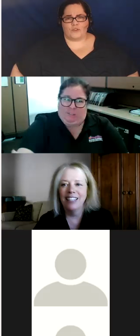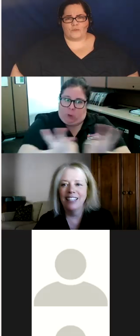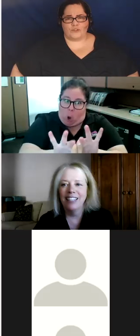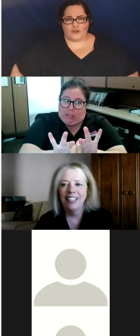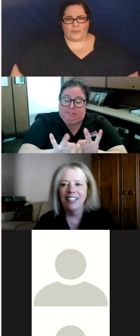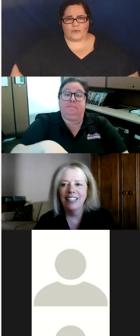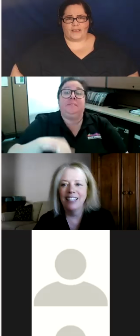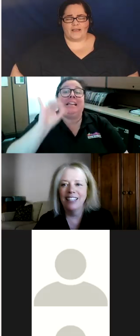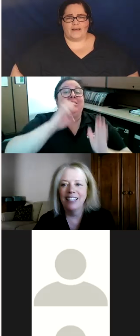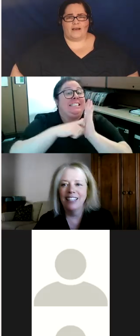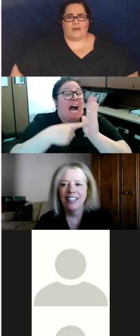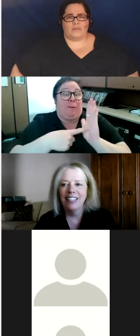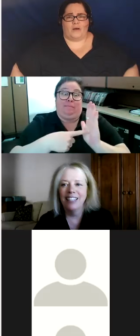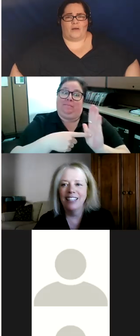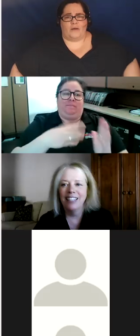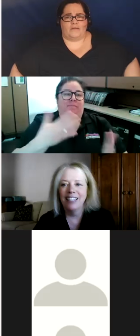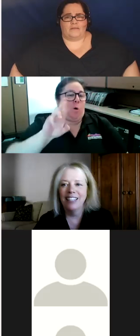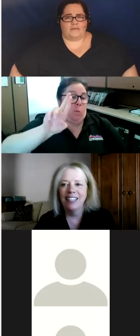how to interpret